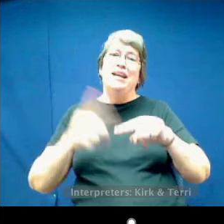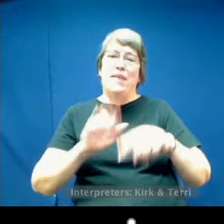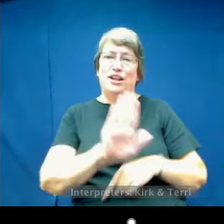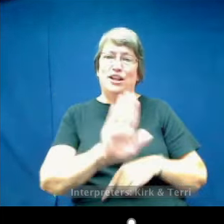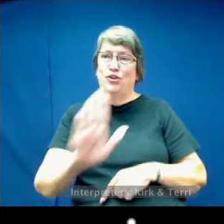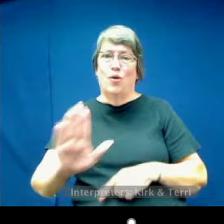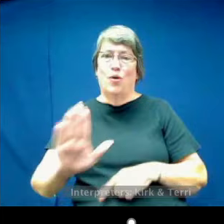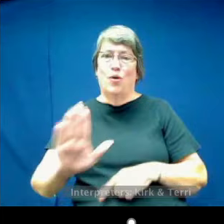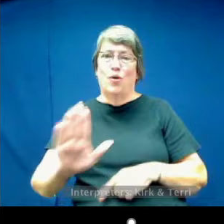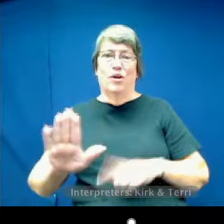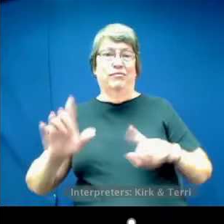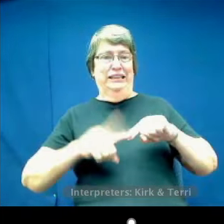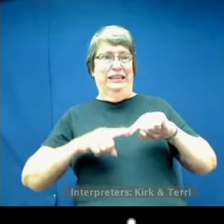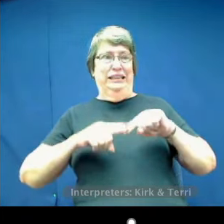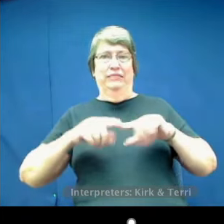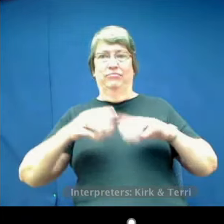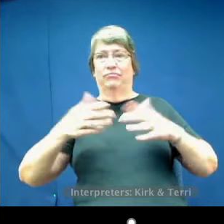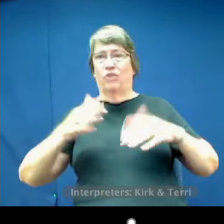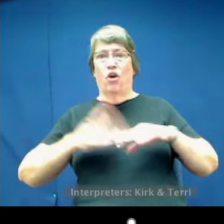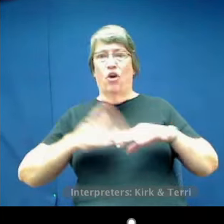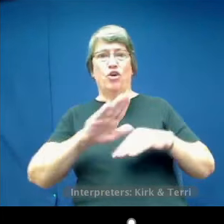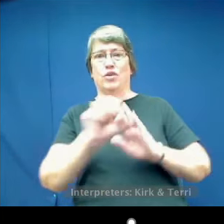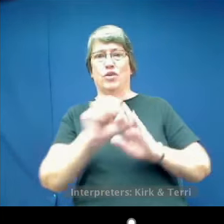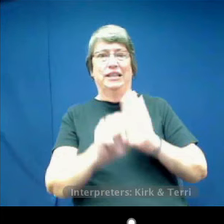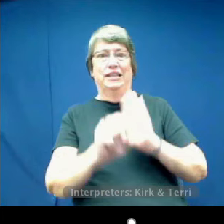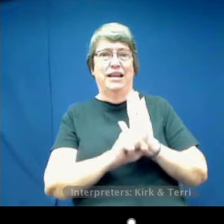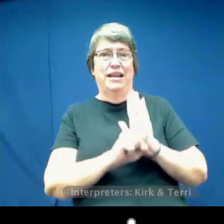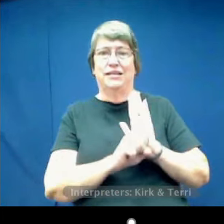state statutes governing all of this.